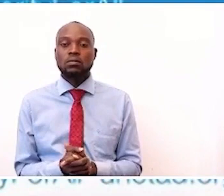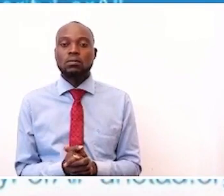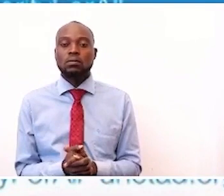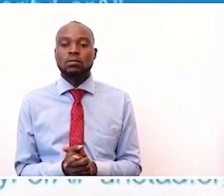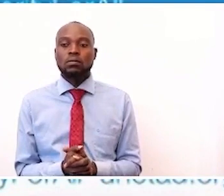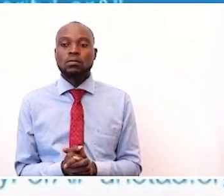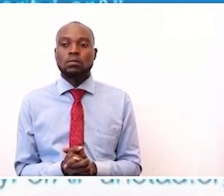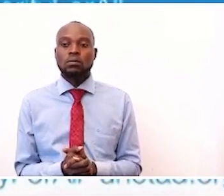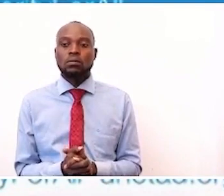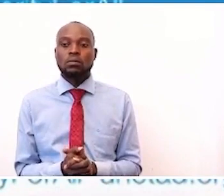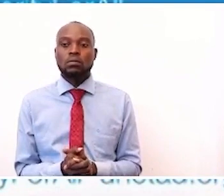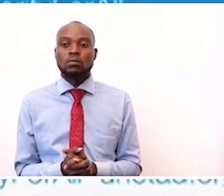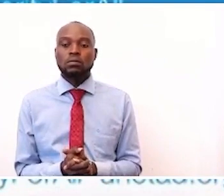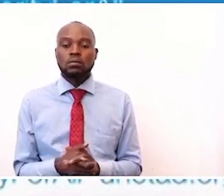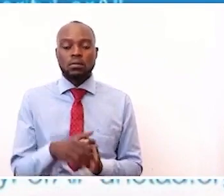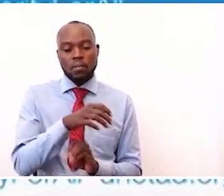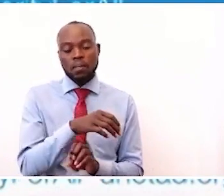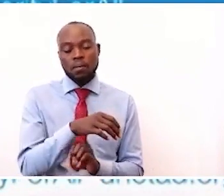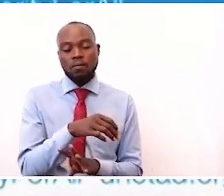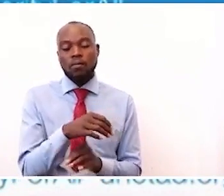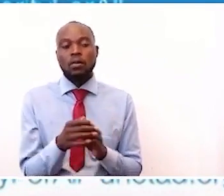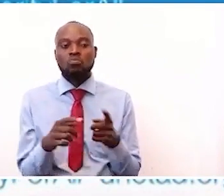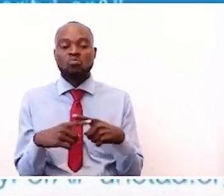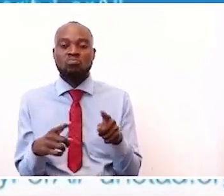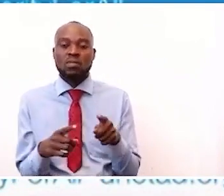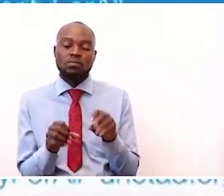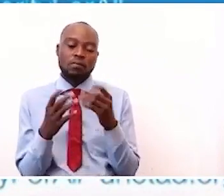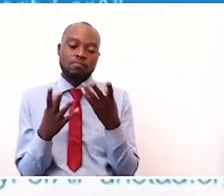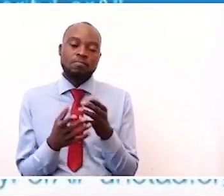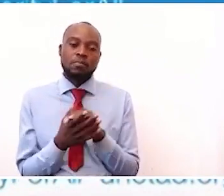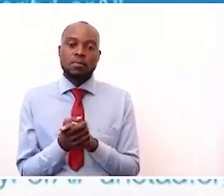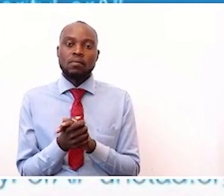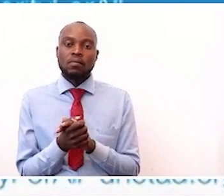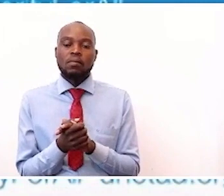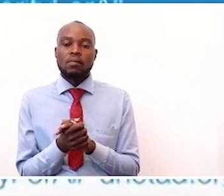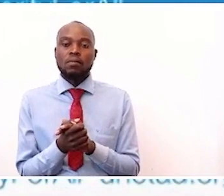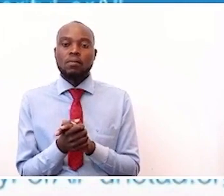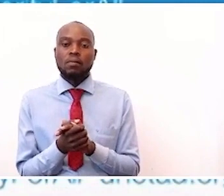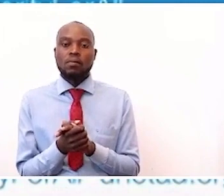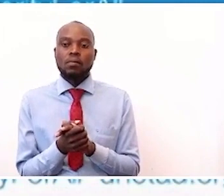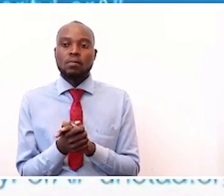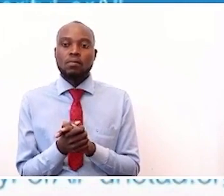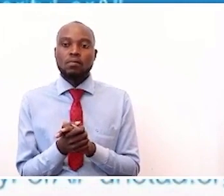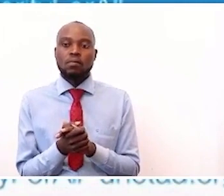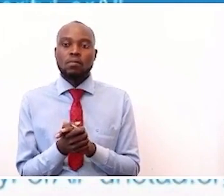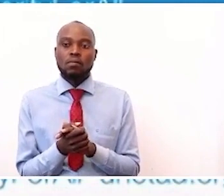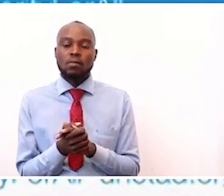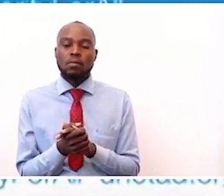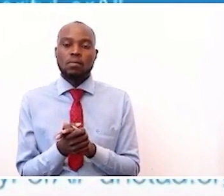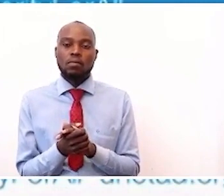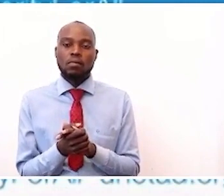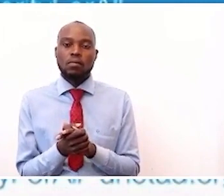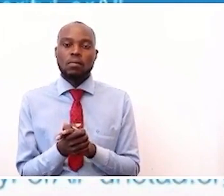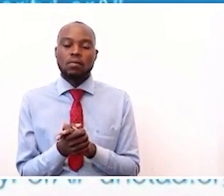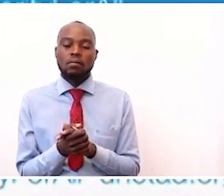to advertise the kind of work that we're doing in UNCTAD. And our work really is as the focal point on debt